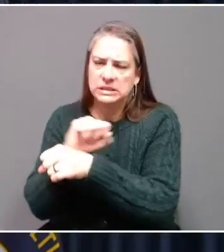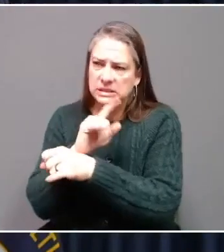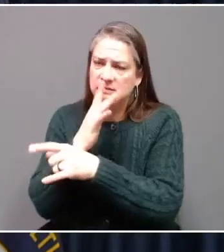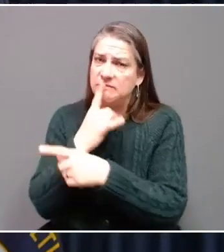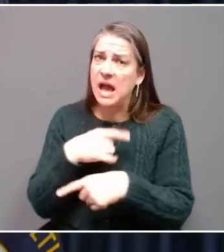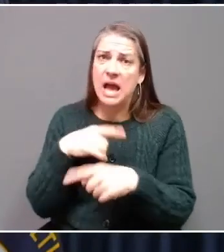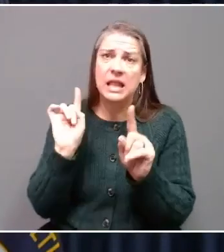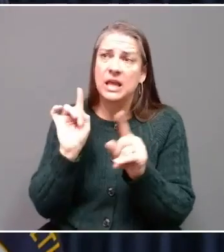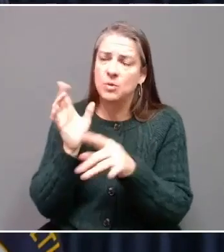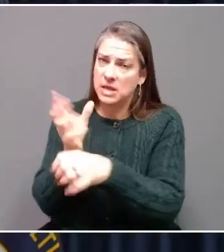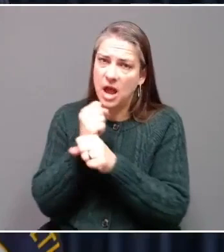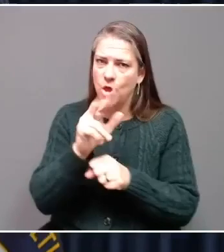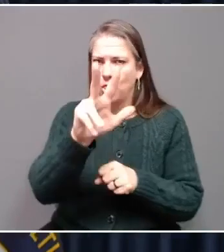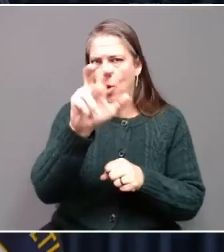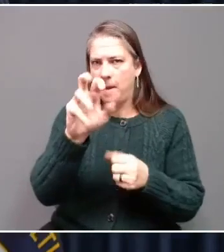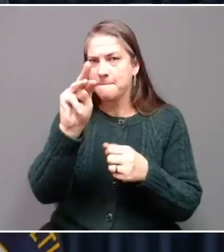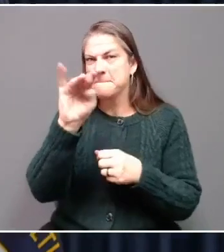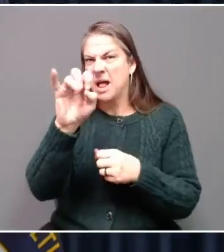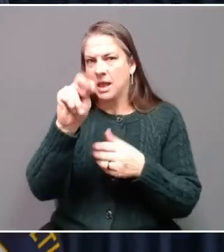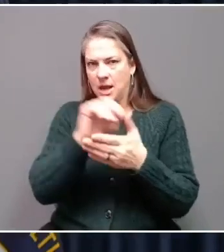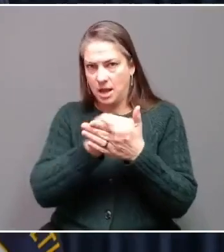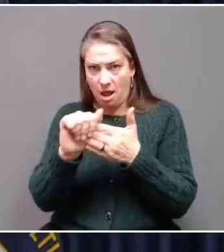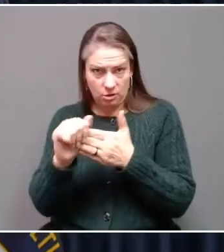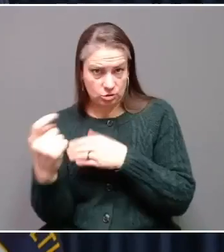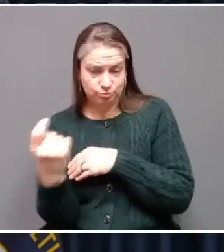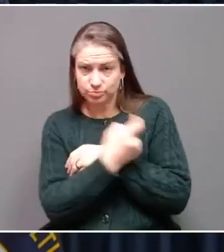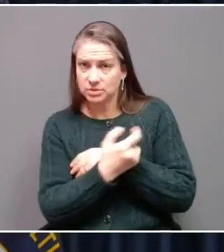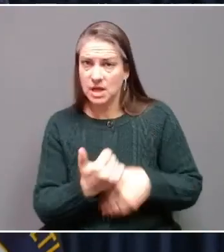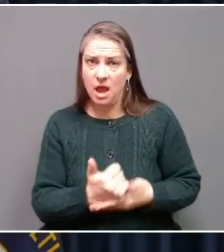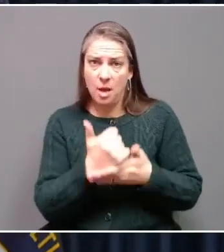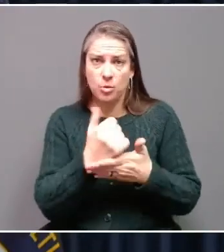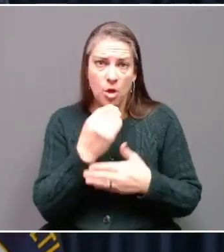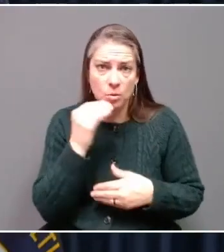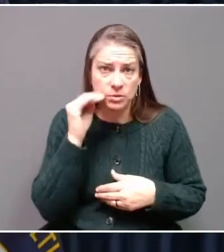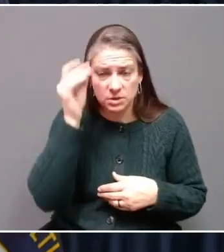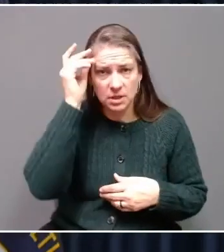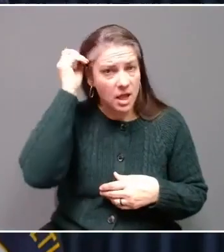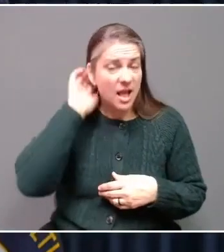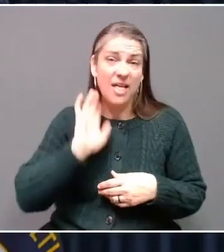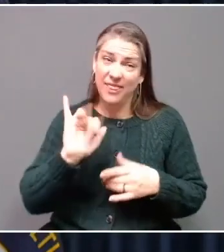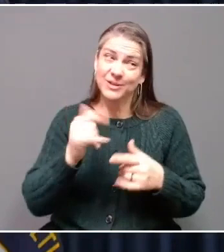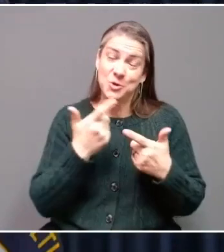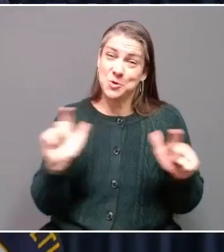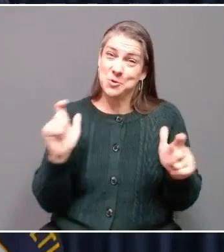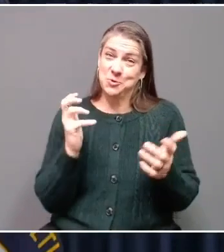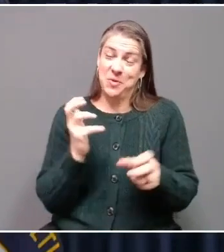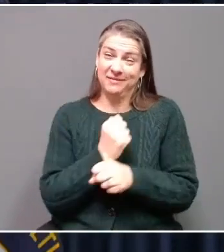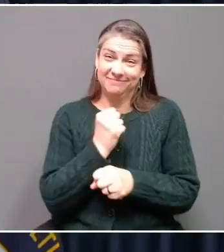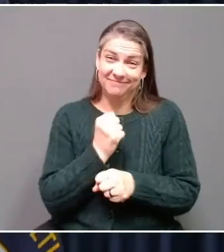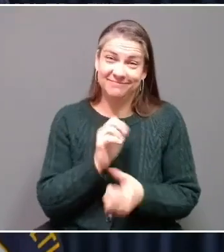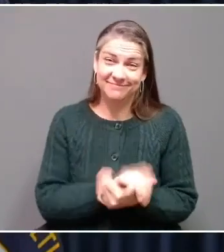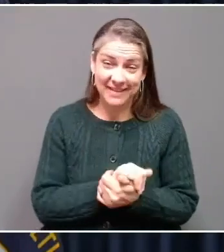securing $300 million additional dollars to help with housing is a big win. Now, I've